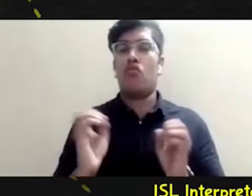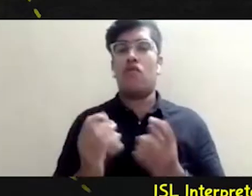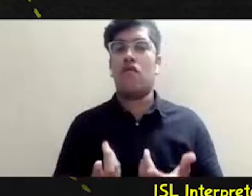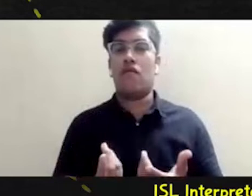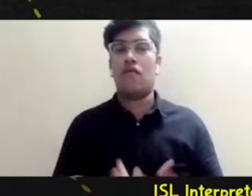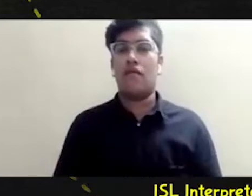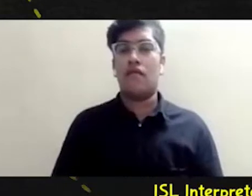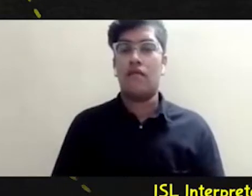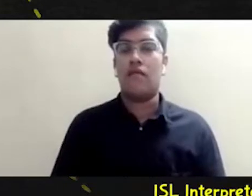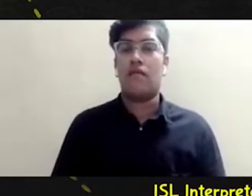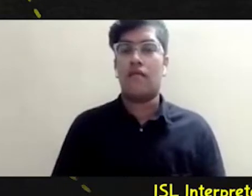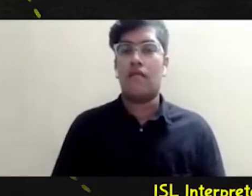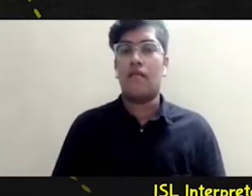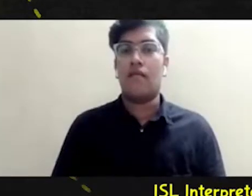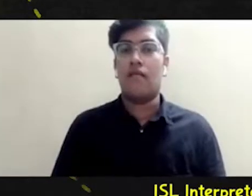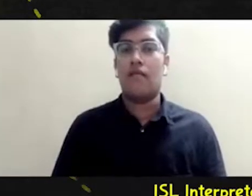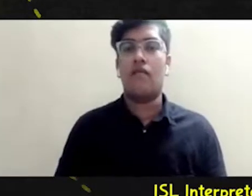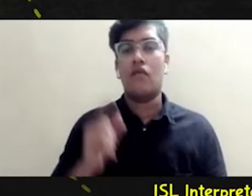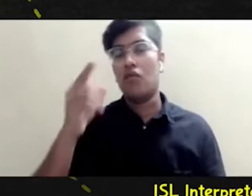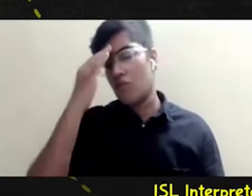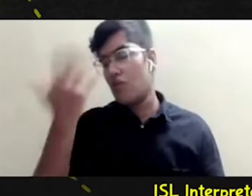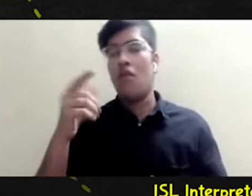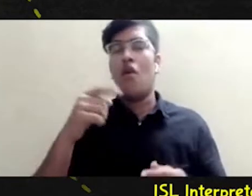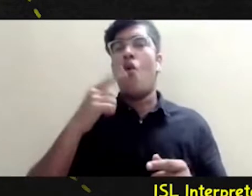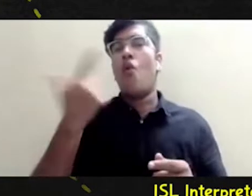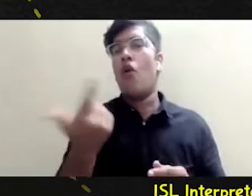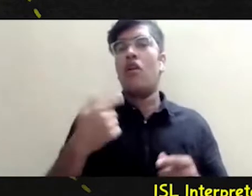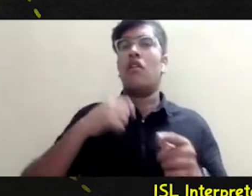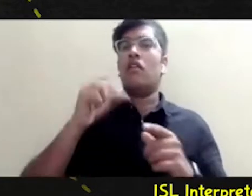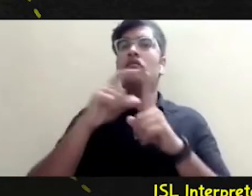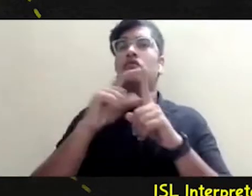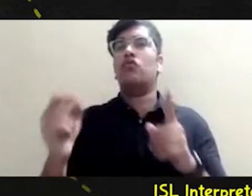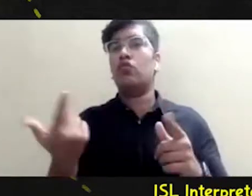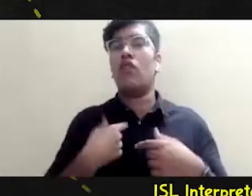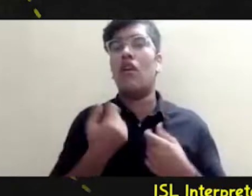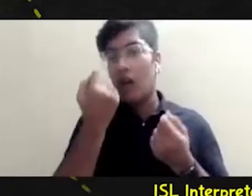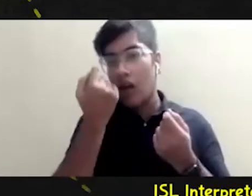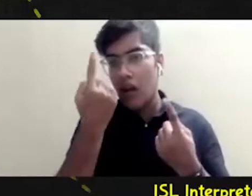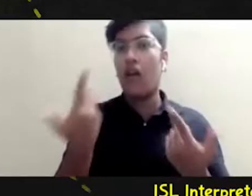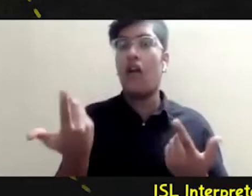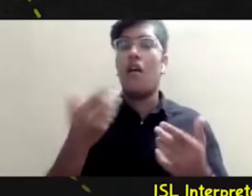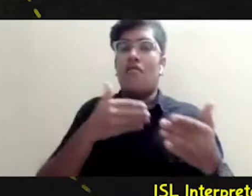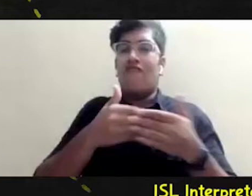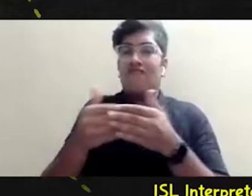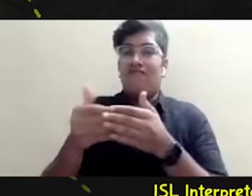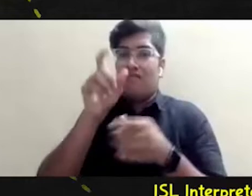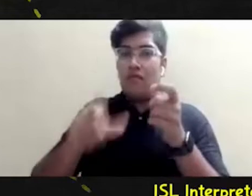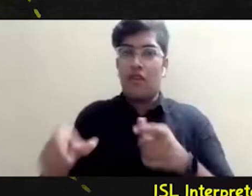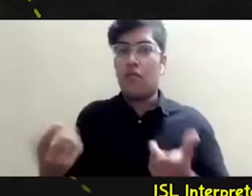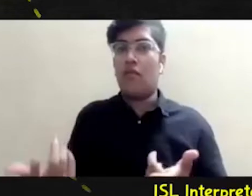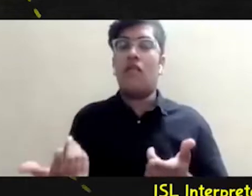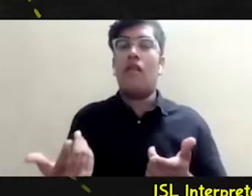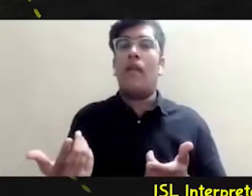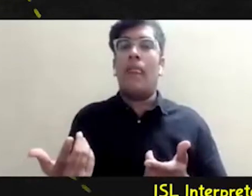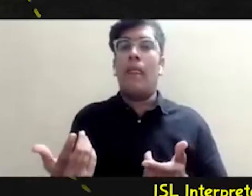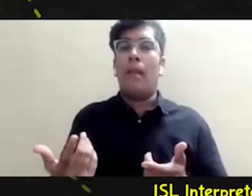then, what can we, how do we understand intimacy, rights of gender and sexual minorities